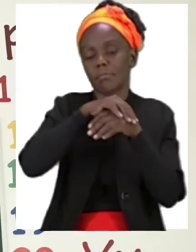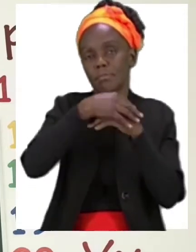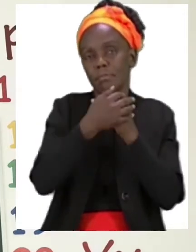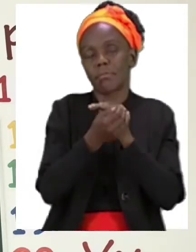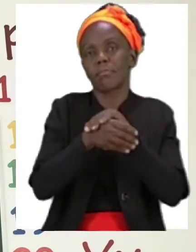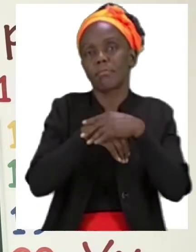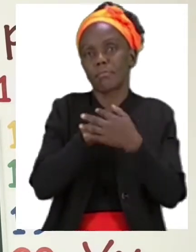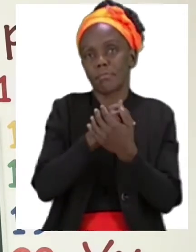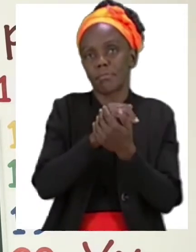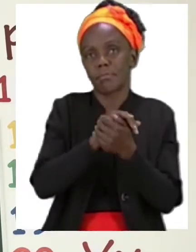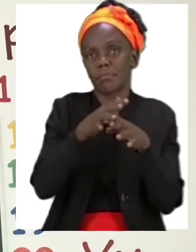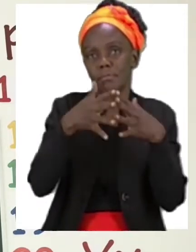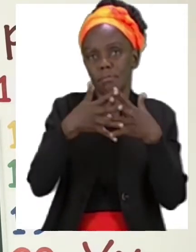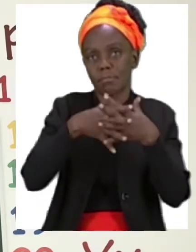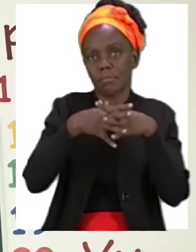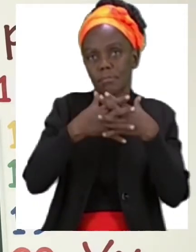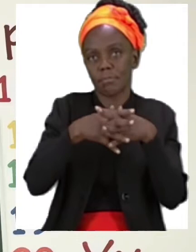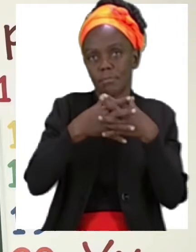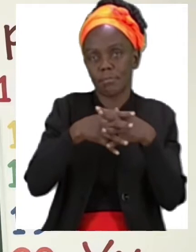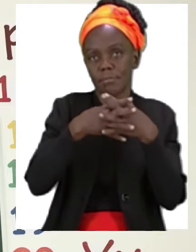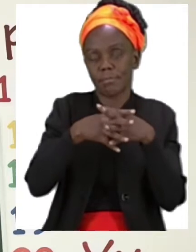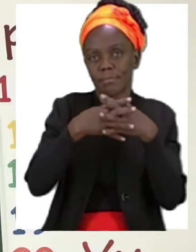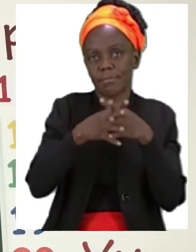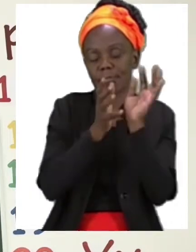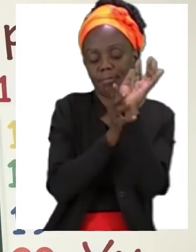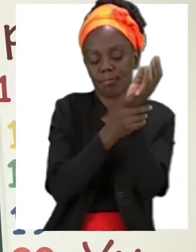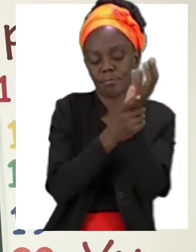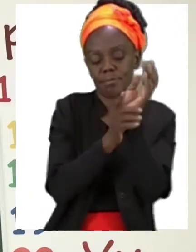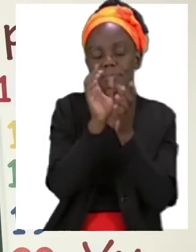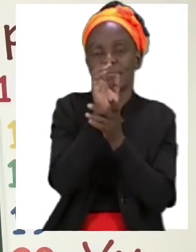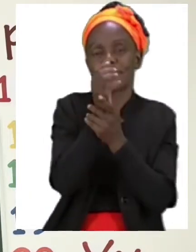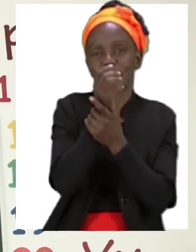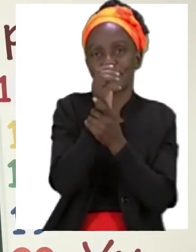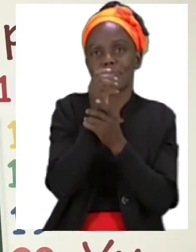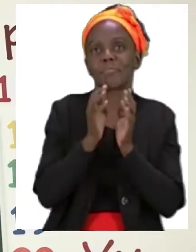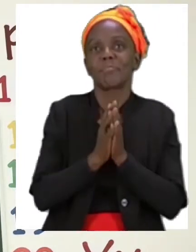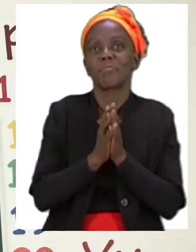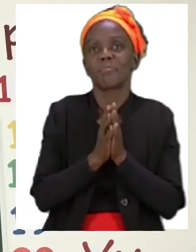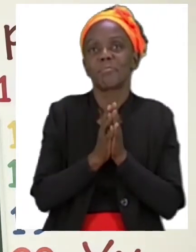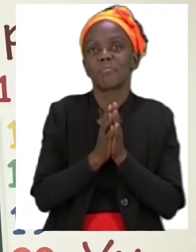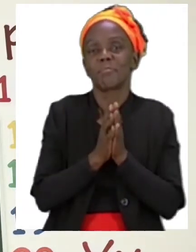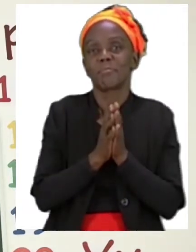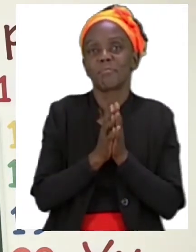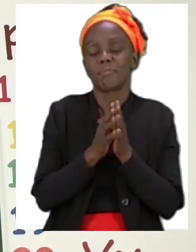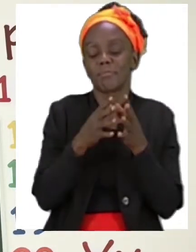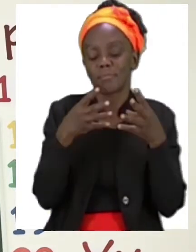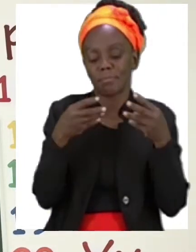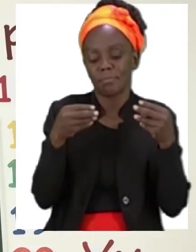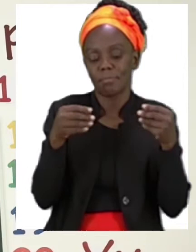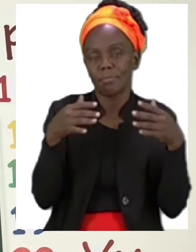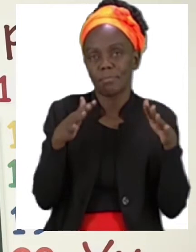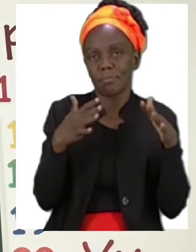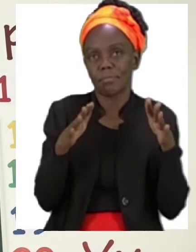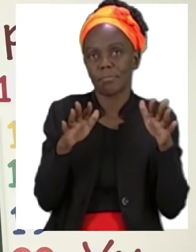good, in between our fingers and on our wrists. Then make sure your hands are dry